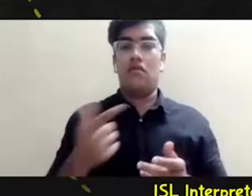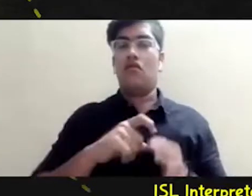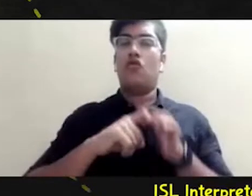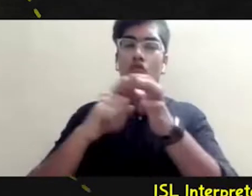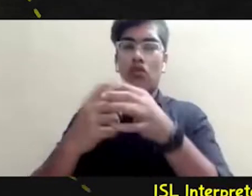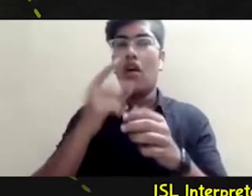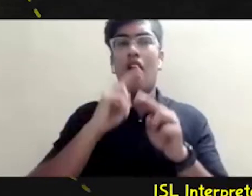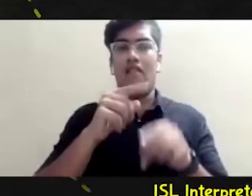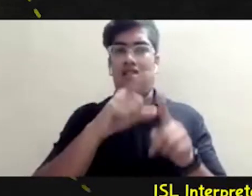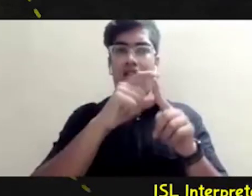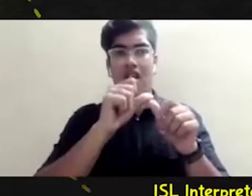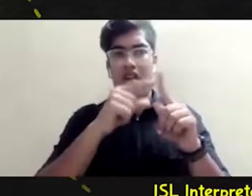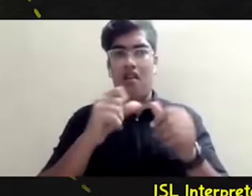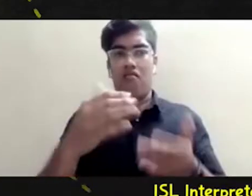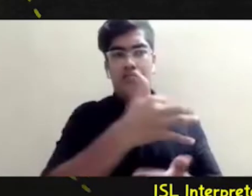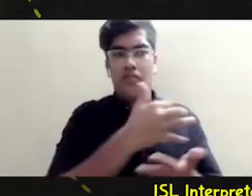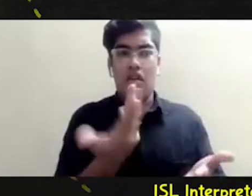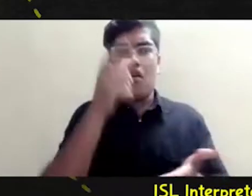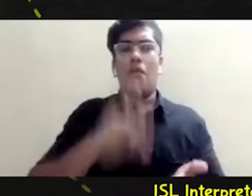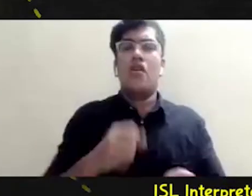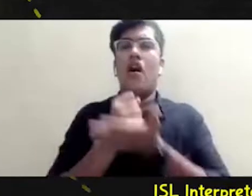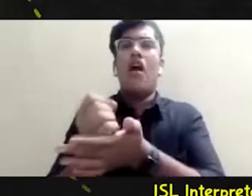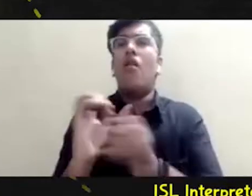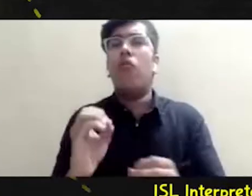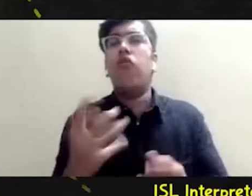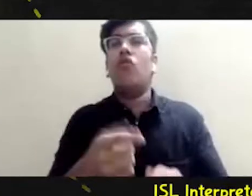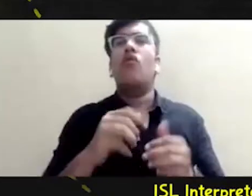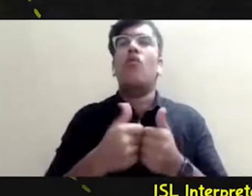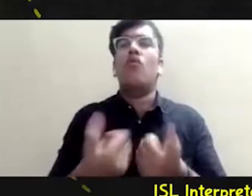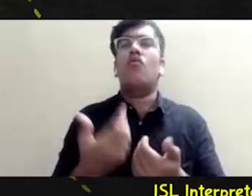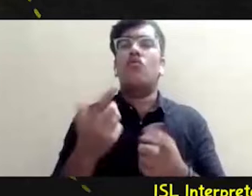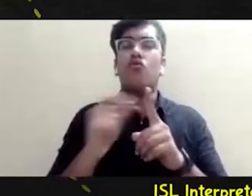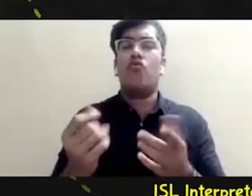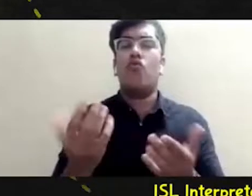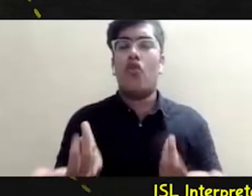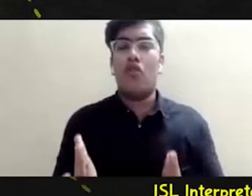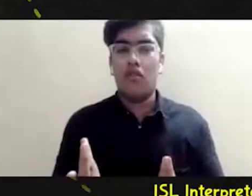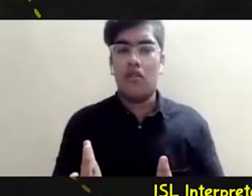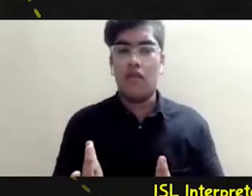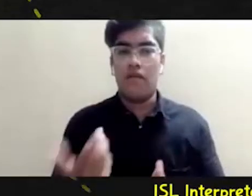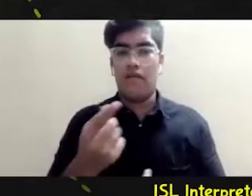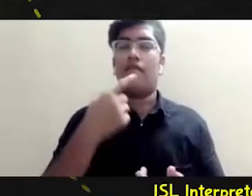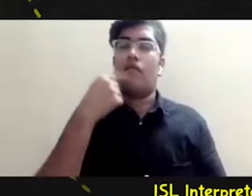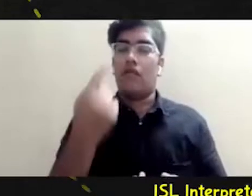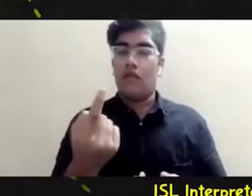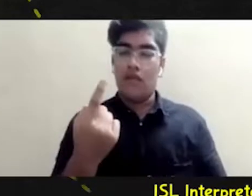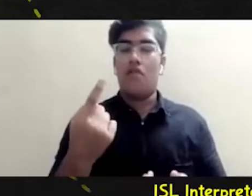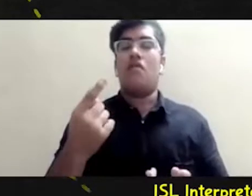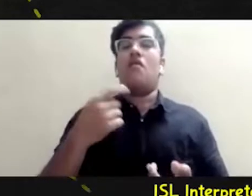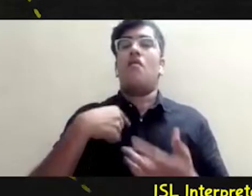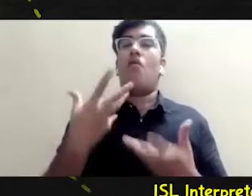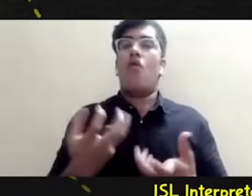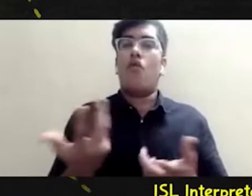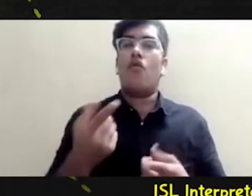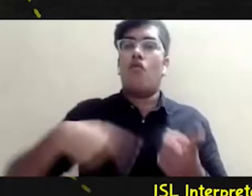that towards some end. So how do you use data in a way that has a set purpose that actually benefits the communities